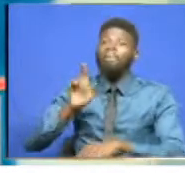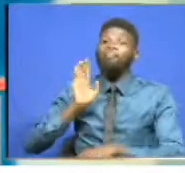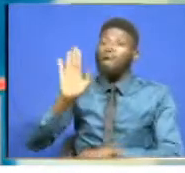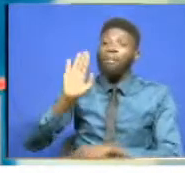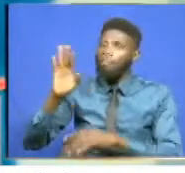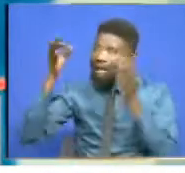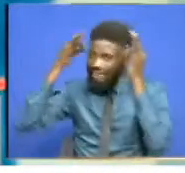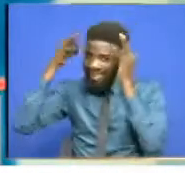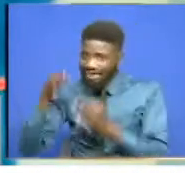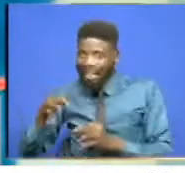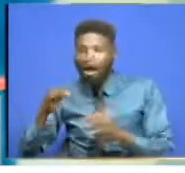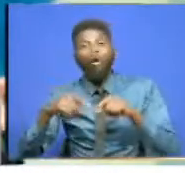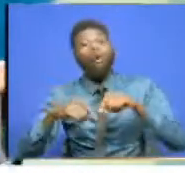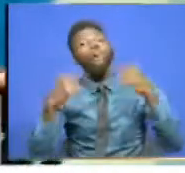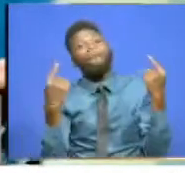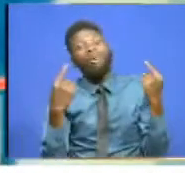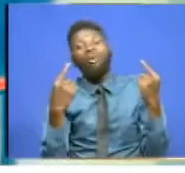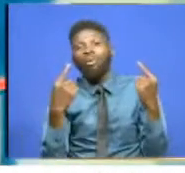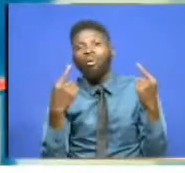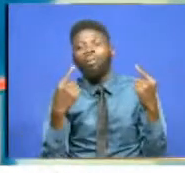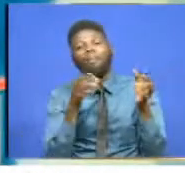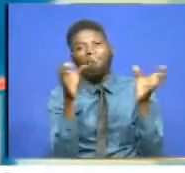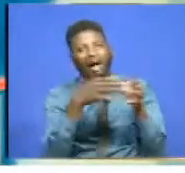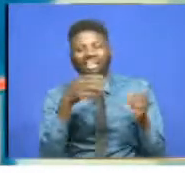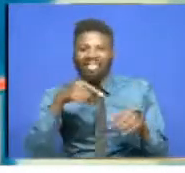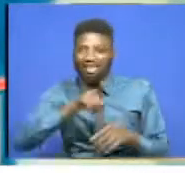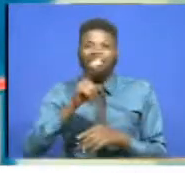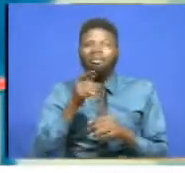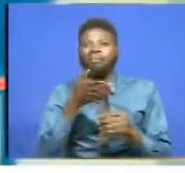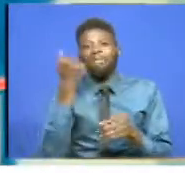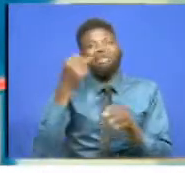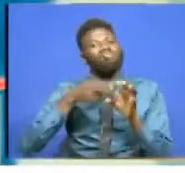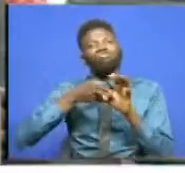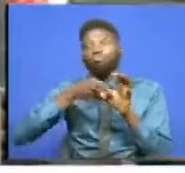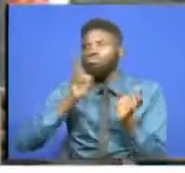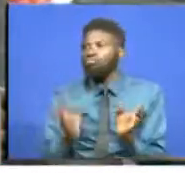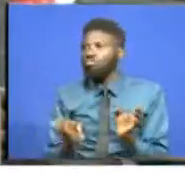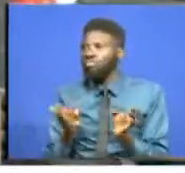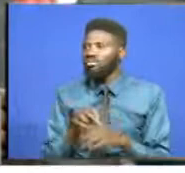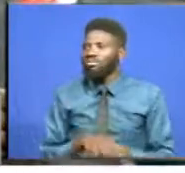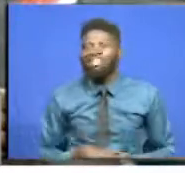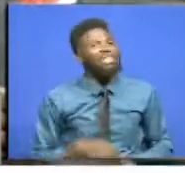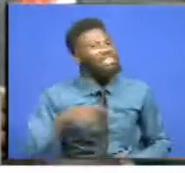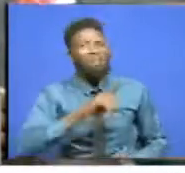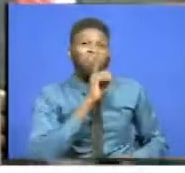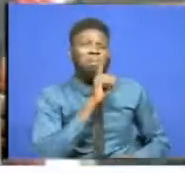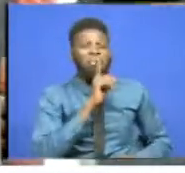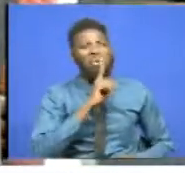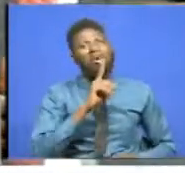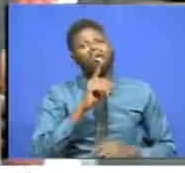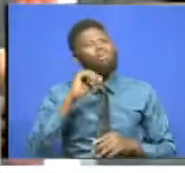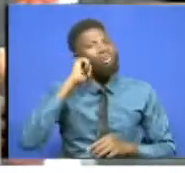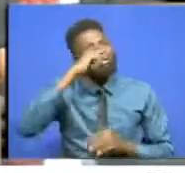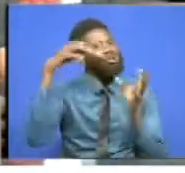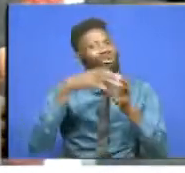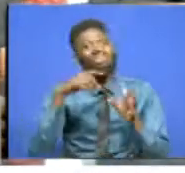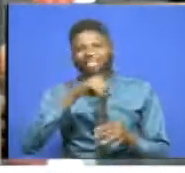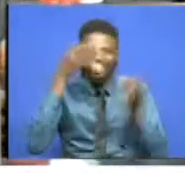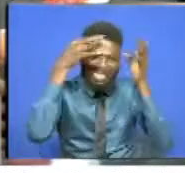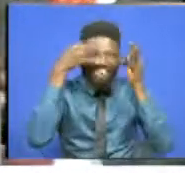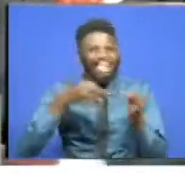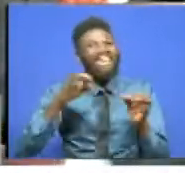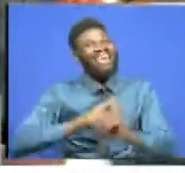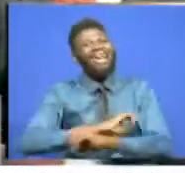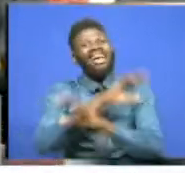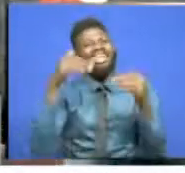position of the party, they should have recused. Which Mheshimiwa Mutunga says there is no position. There is no clear position. There is no clear position of